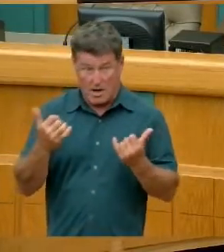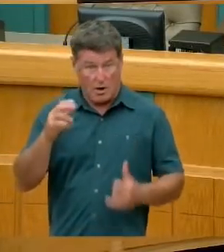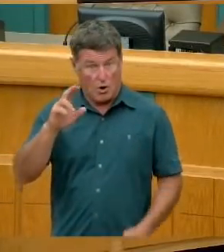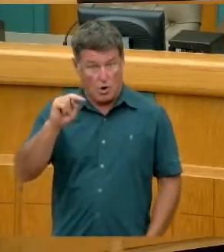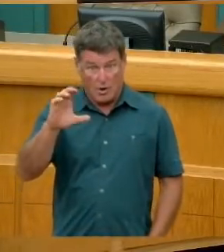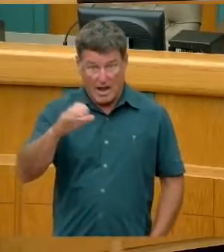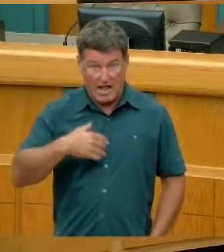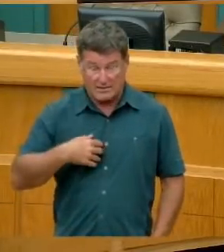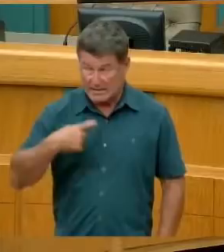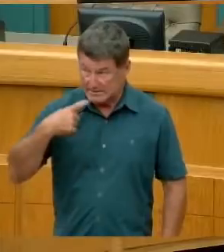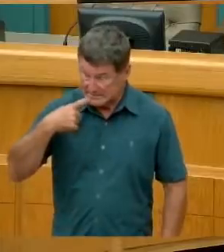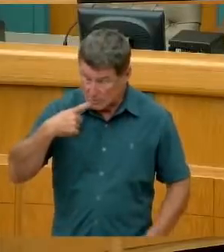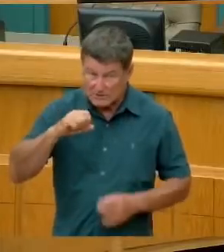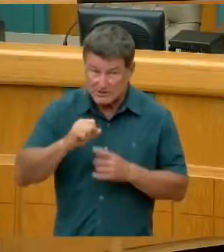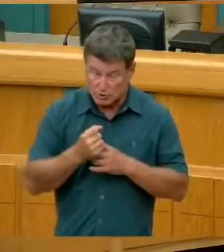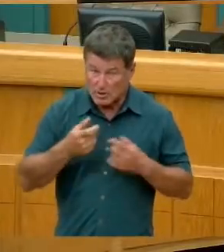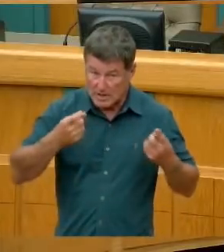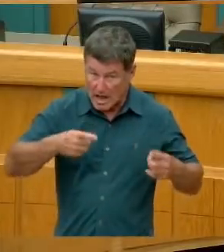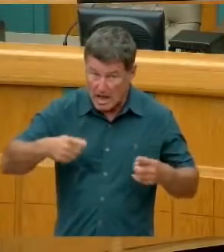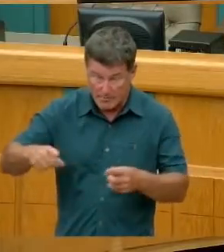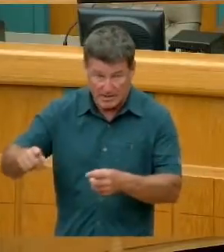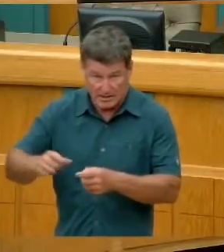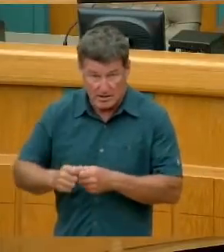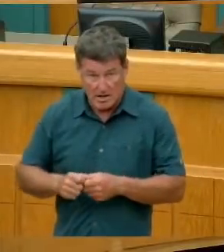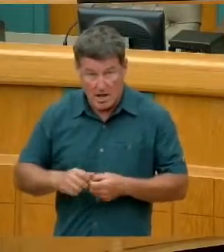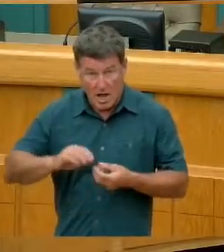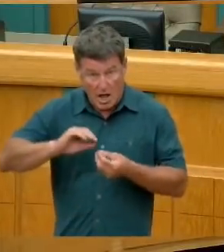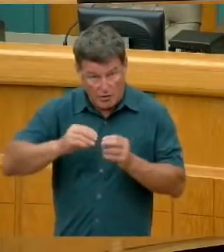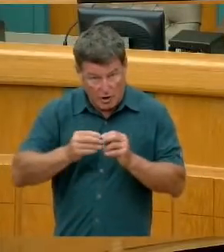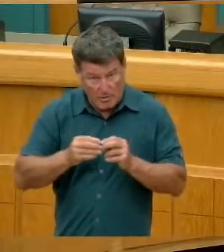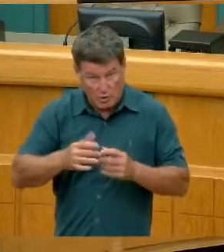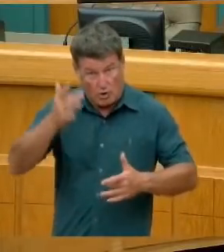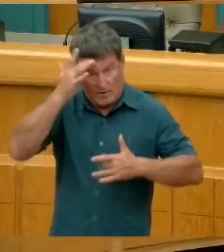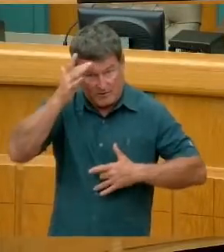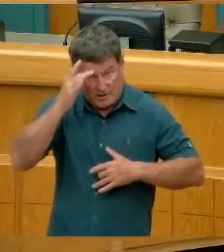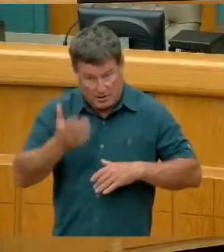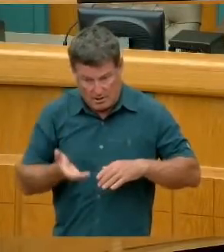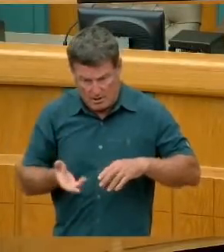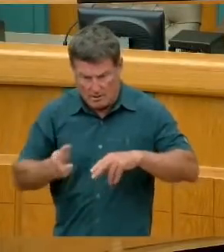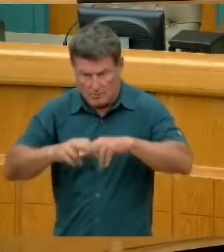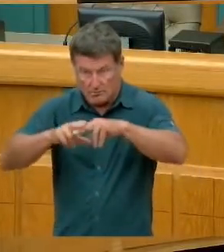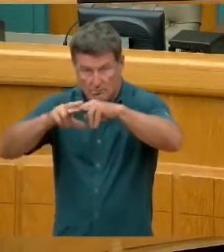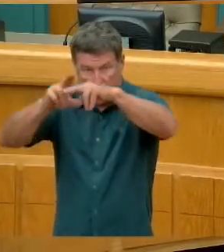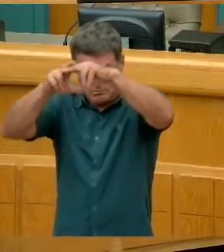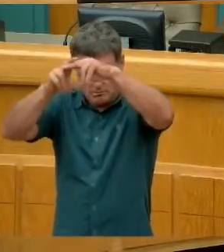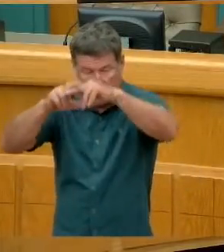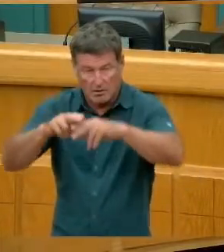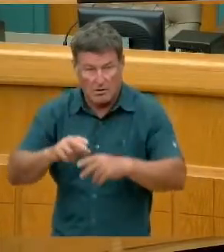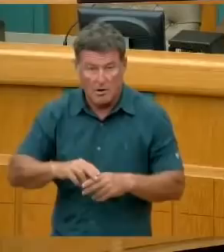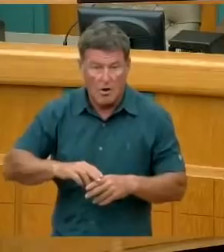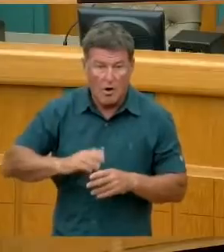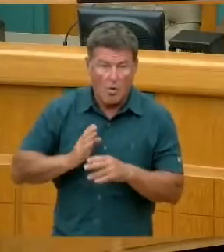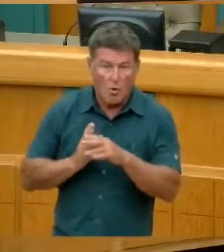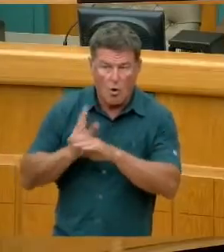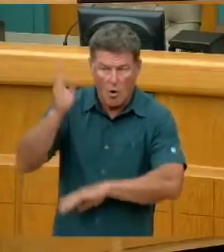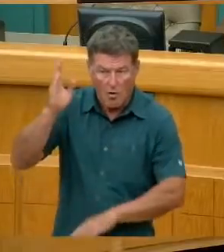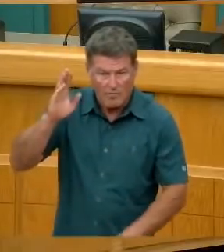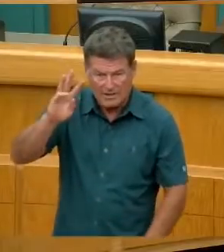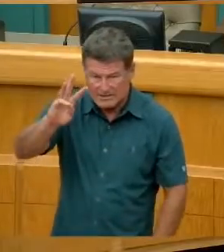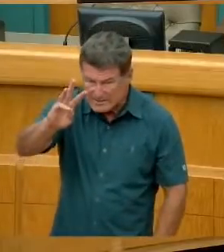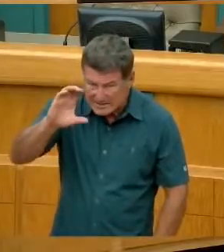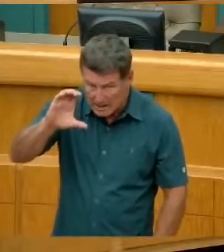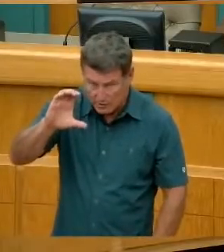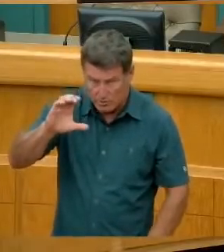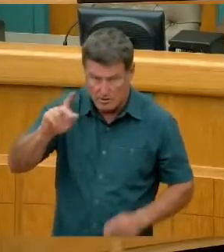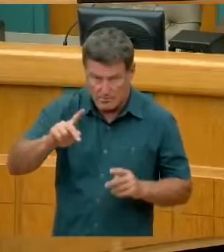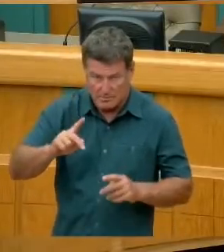is in a dynamic and quite serious situation with continued increase of cases and now positive cases in